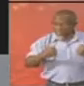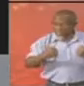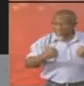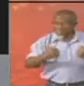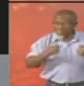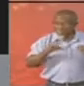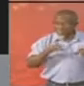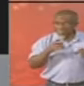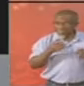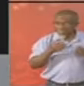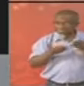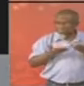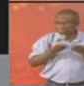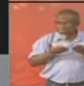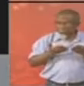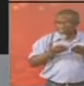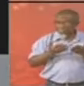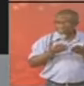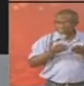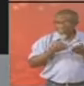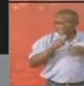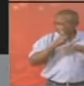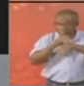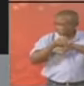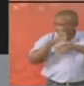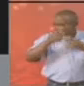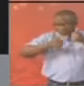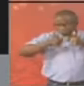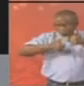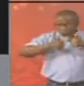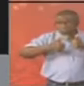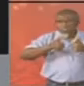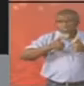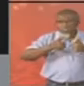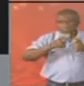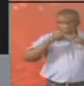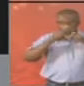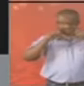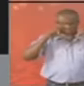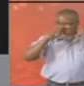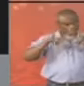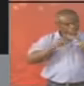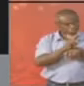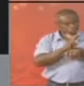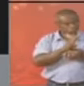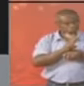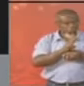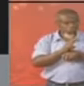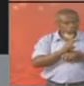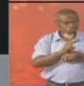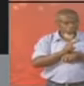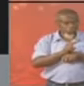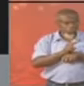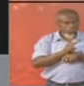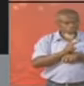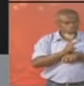type of mask? Because I know you all advise us the type that we should be wearing, but obviously it's not the